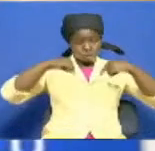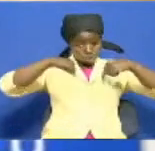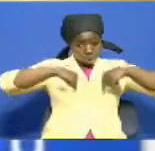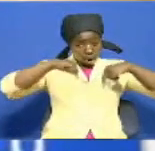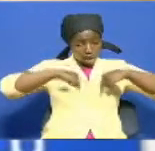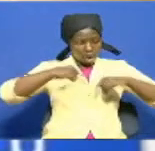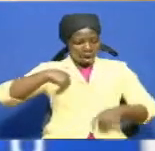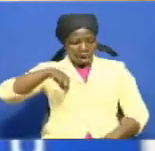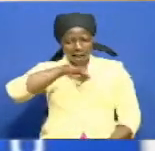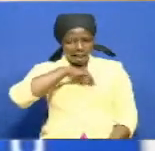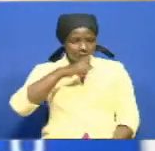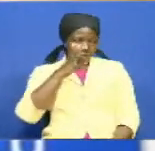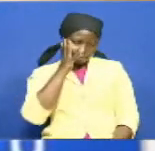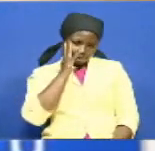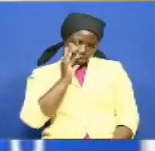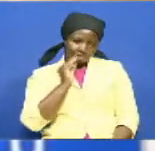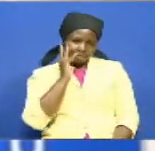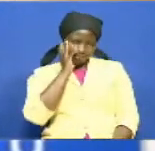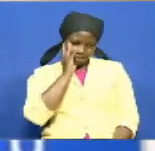experiencing